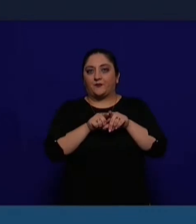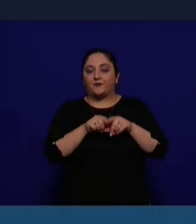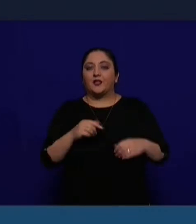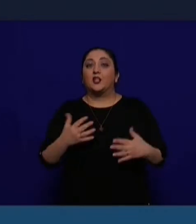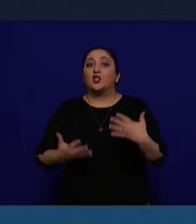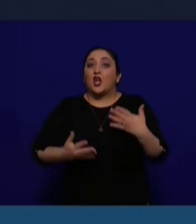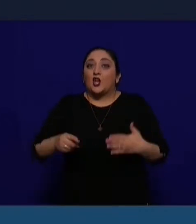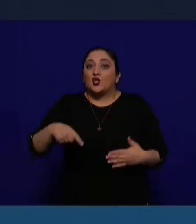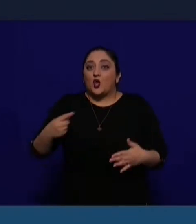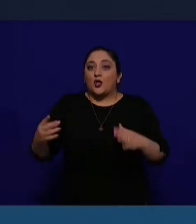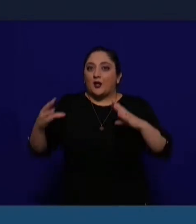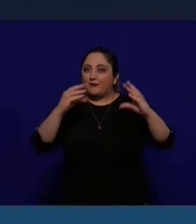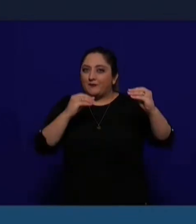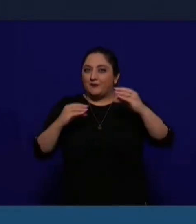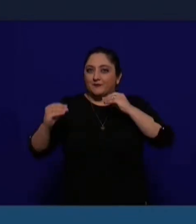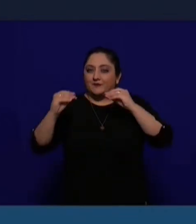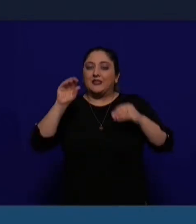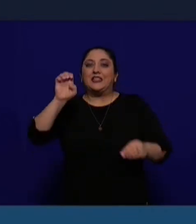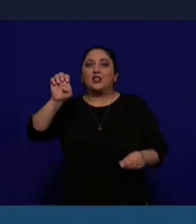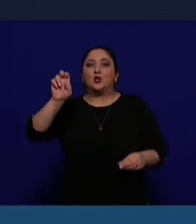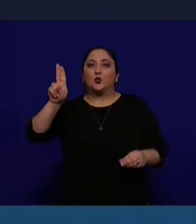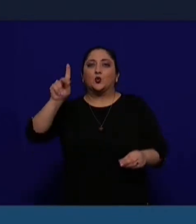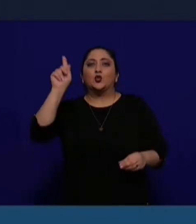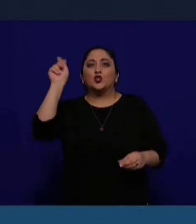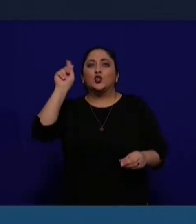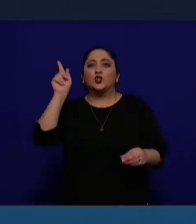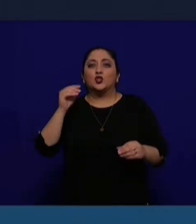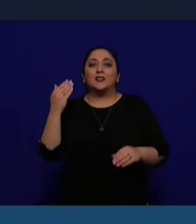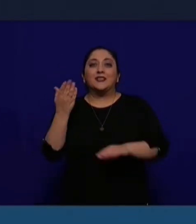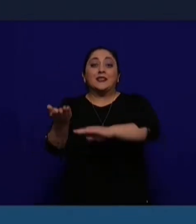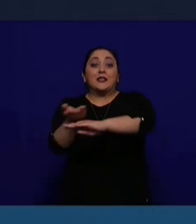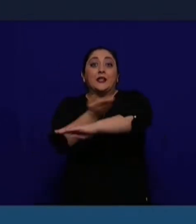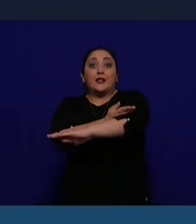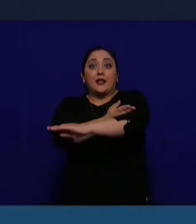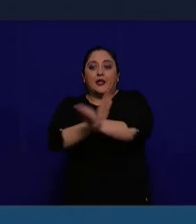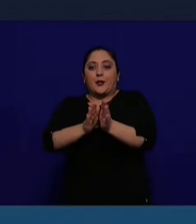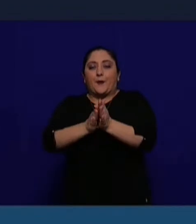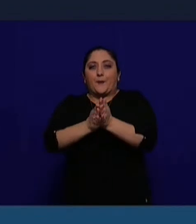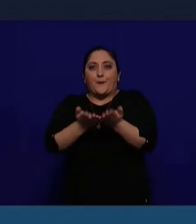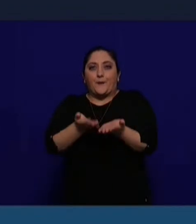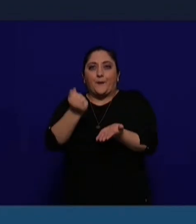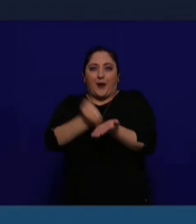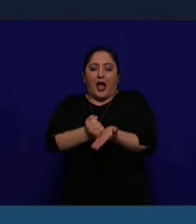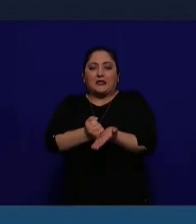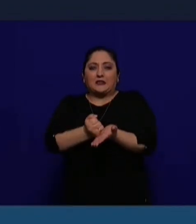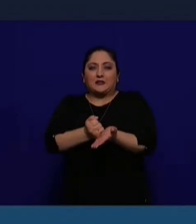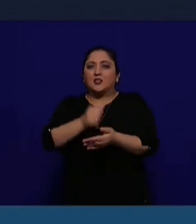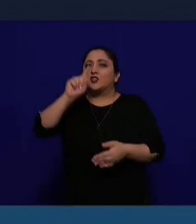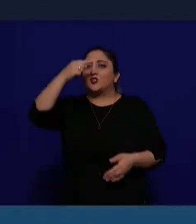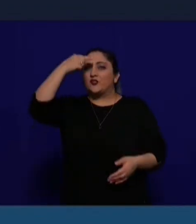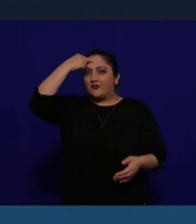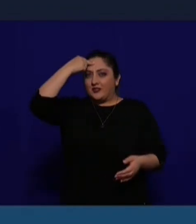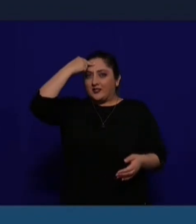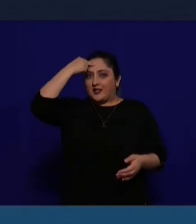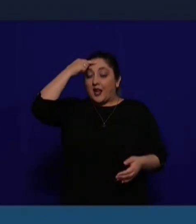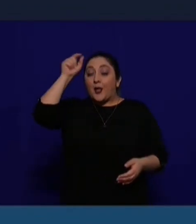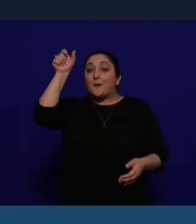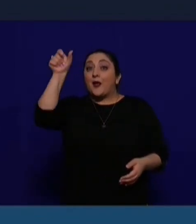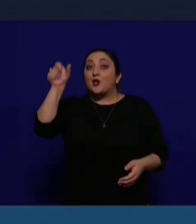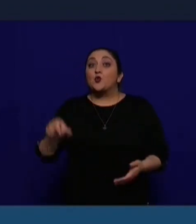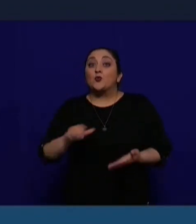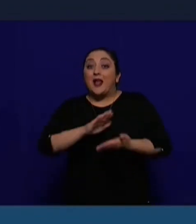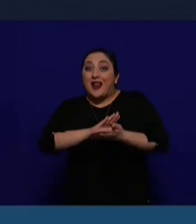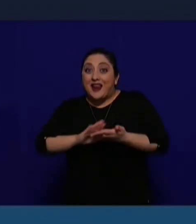Ewropea hija l-Green Pass li dan il-Green Pass ikun qed iħares lejn dawk il-persuni li huma jkollhom diġà it-tilqim